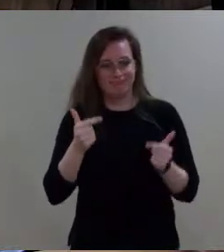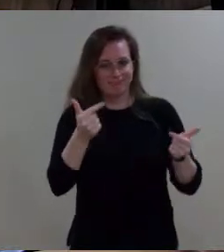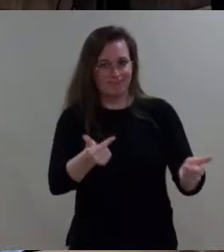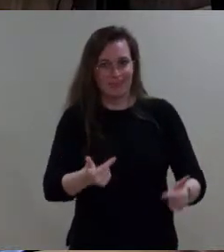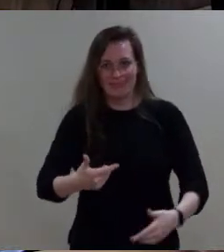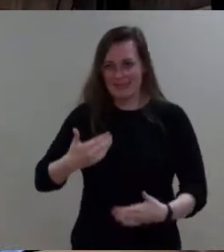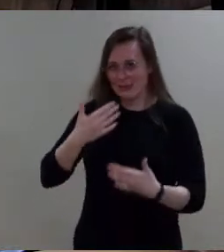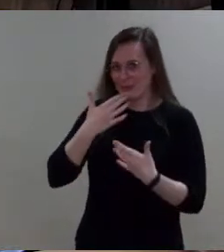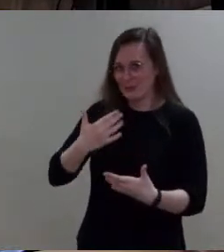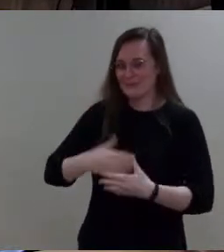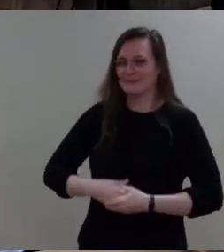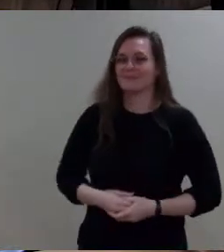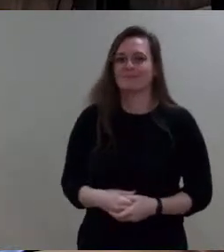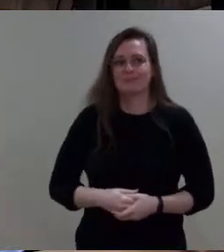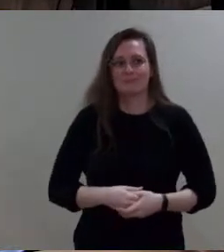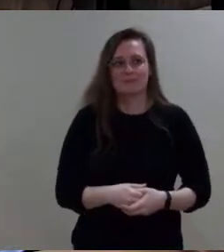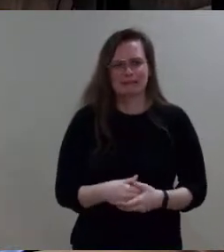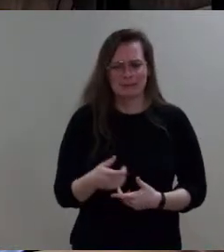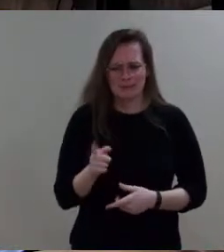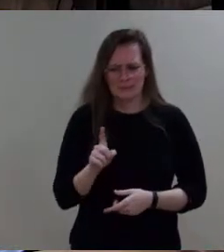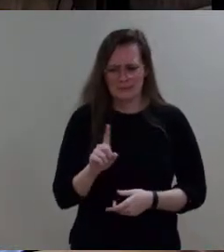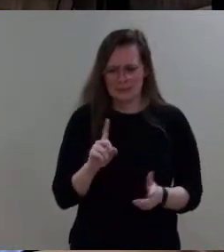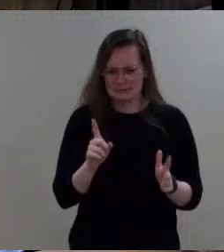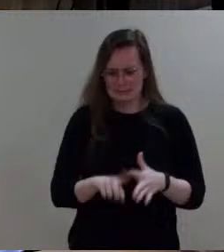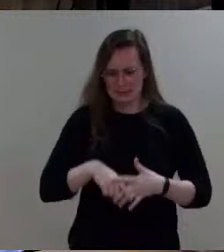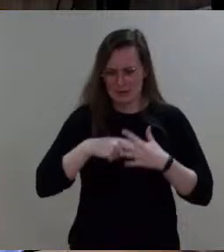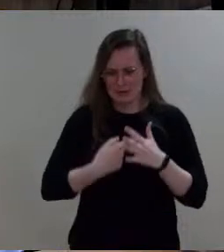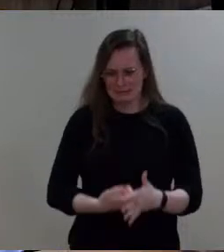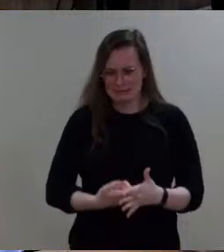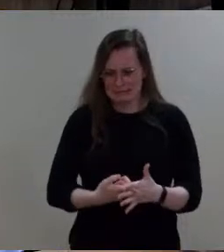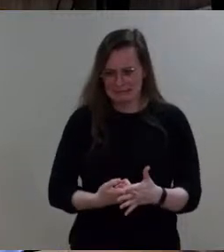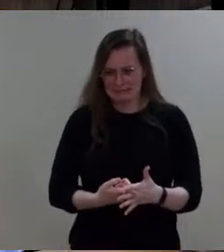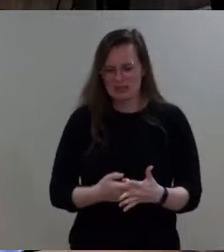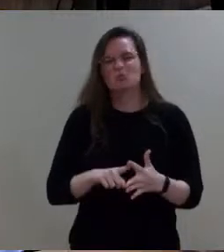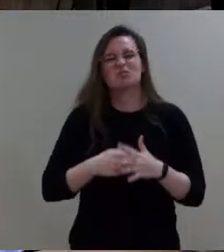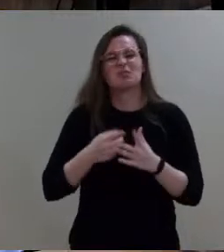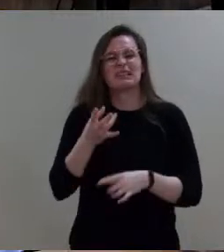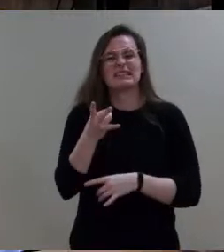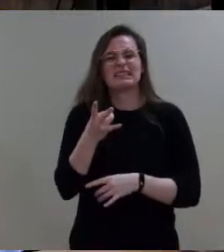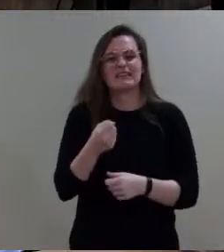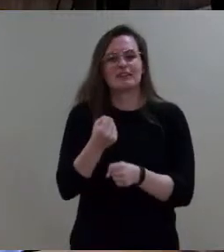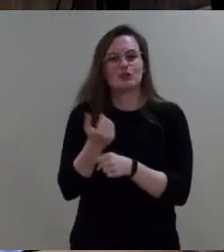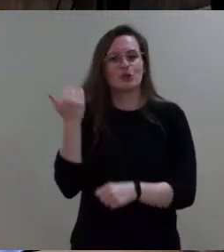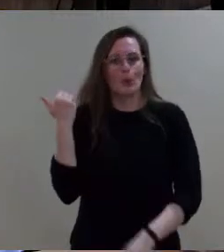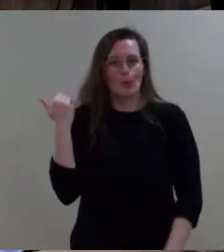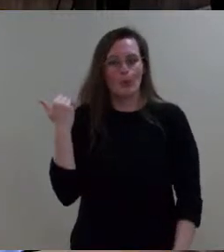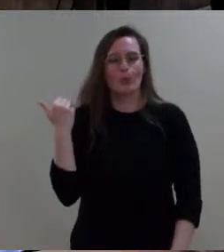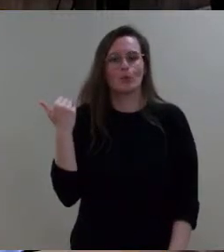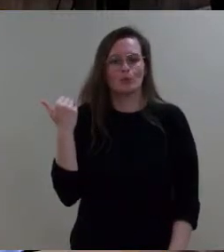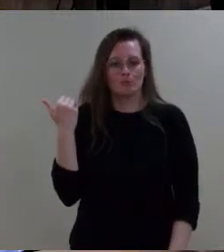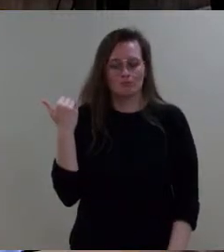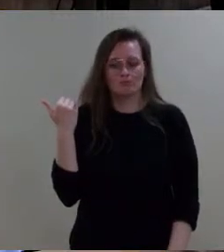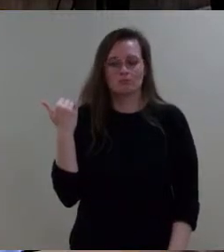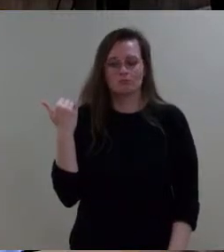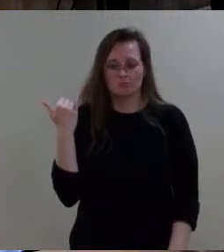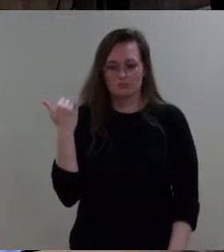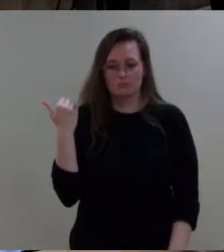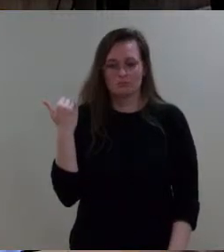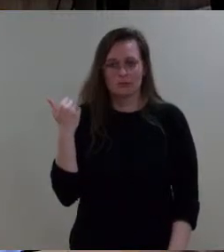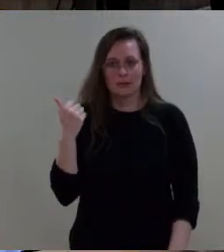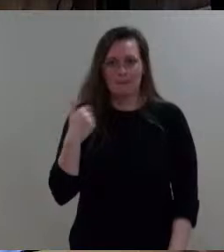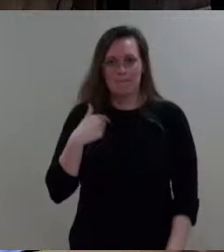don't know really where to start, but I'll start with 7 years ago when I brought this to